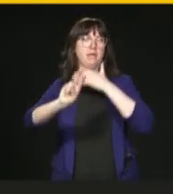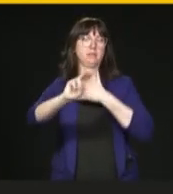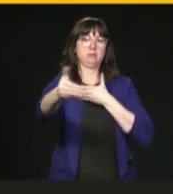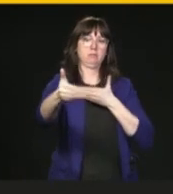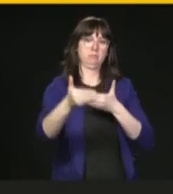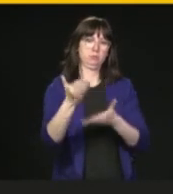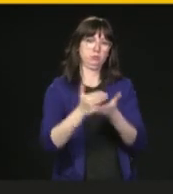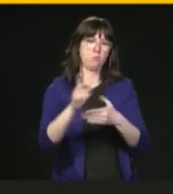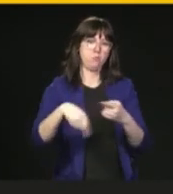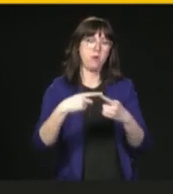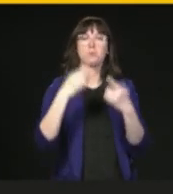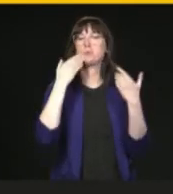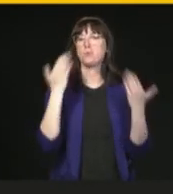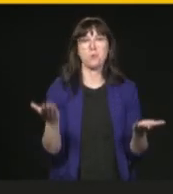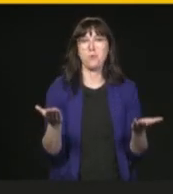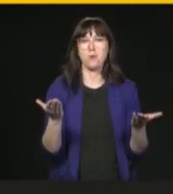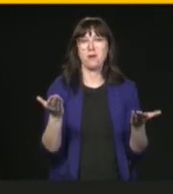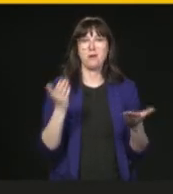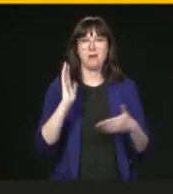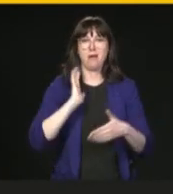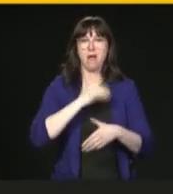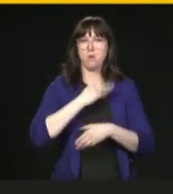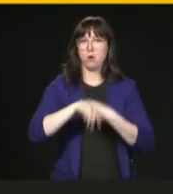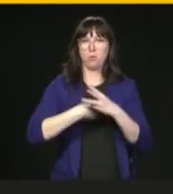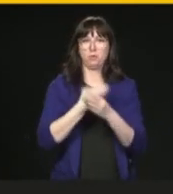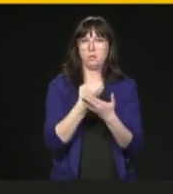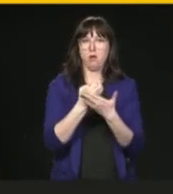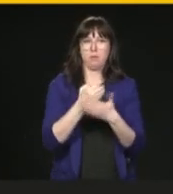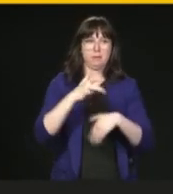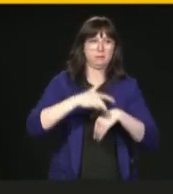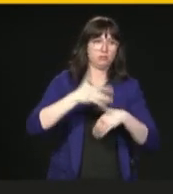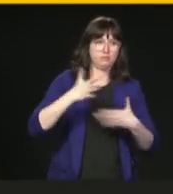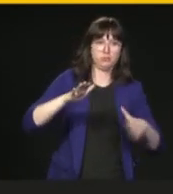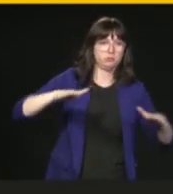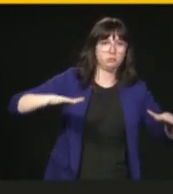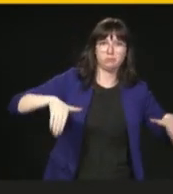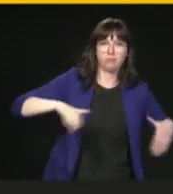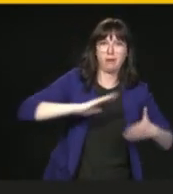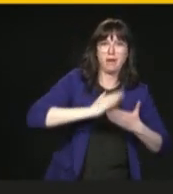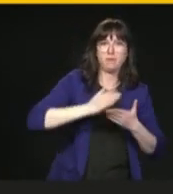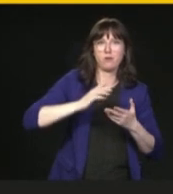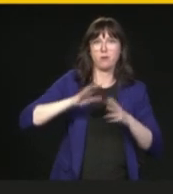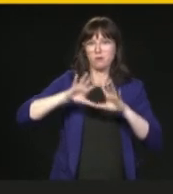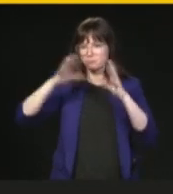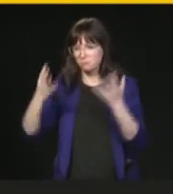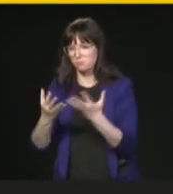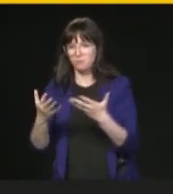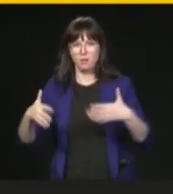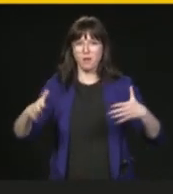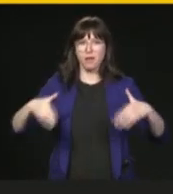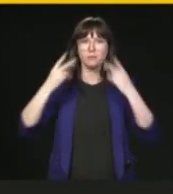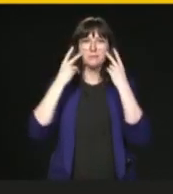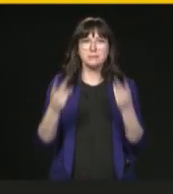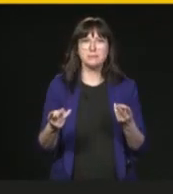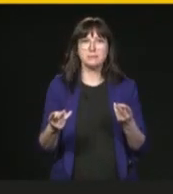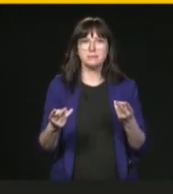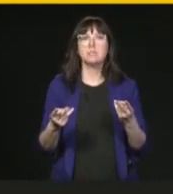something we've never seen happen in Canada or in the global economy. We know that we need